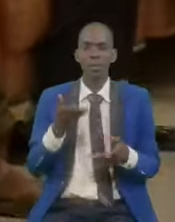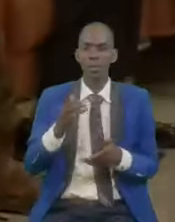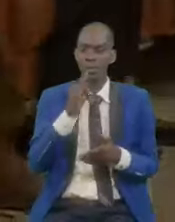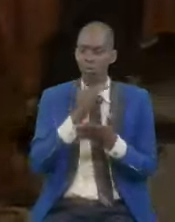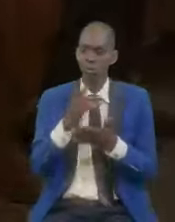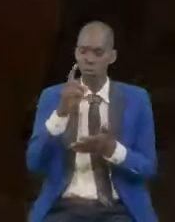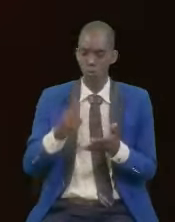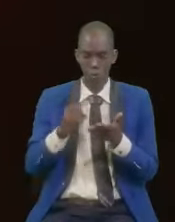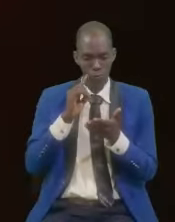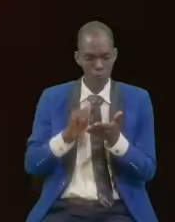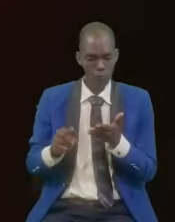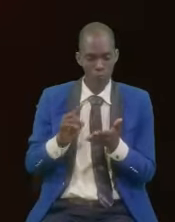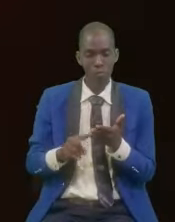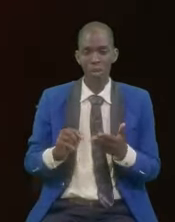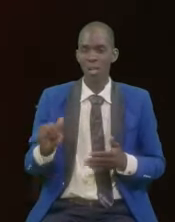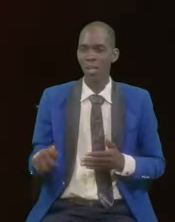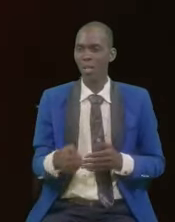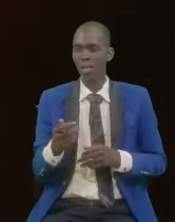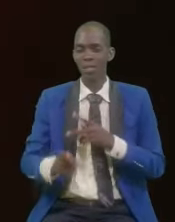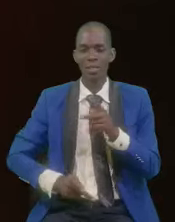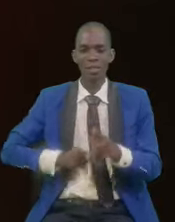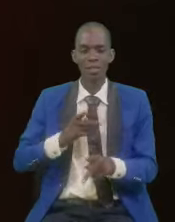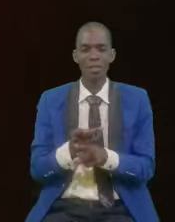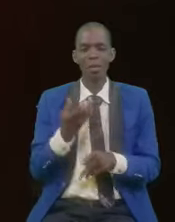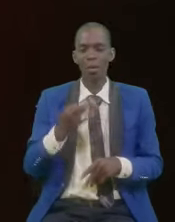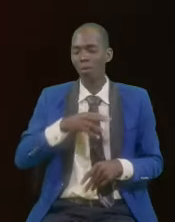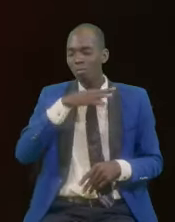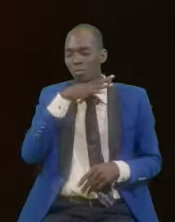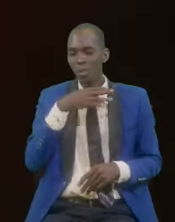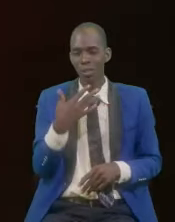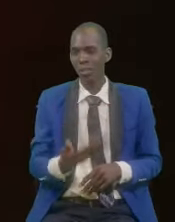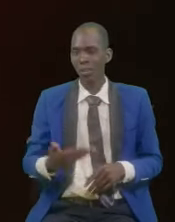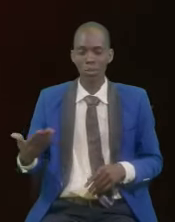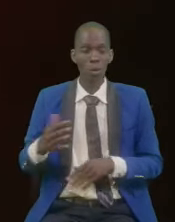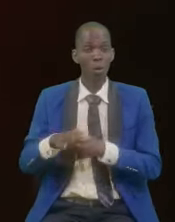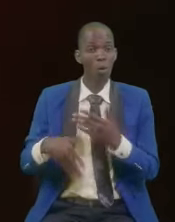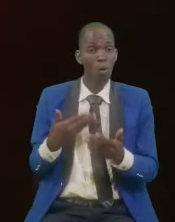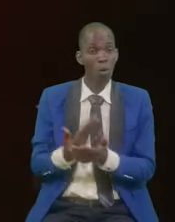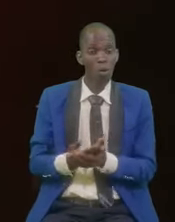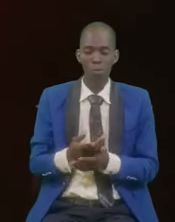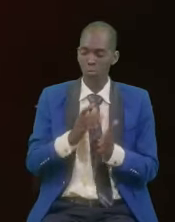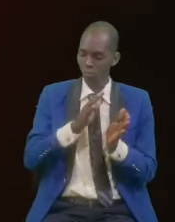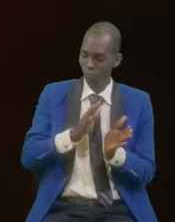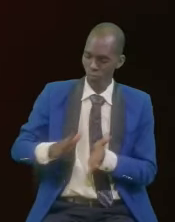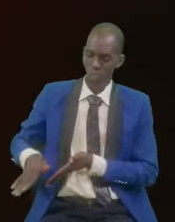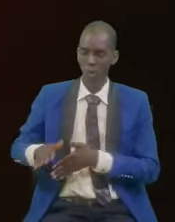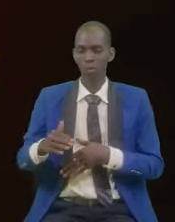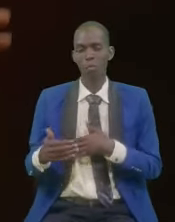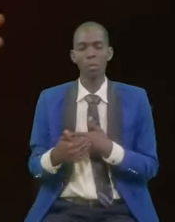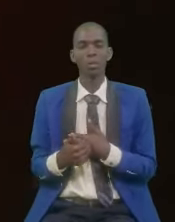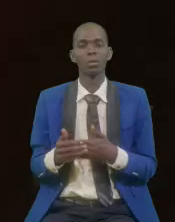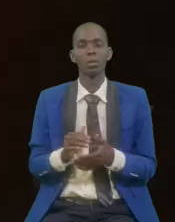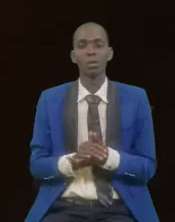up. Any kind of filthiness, all of them lay aside. And